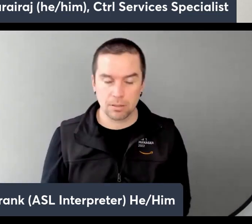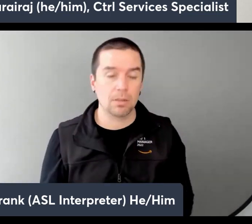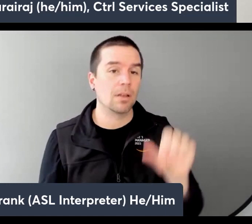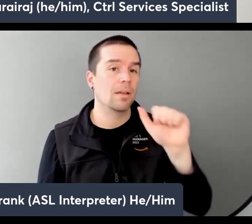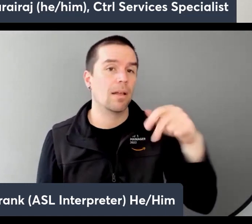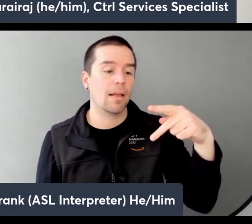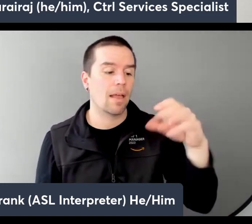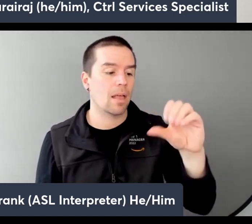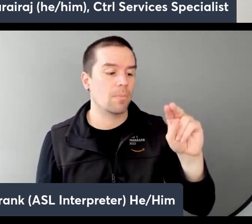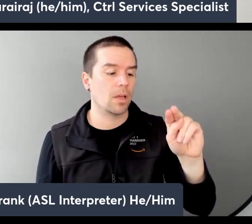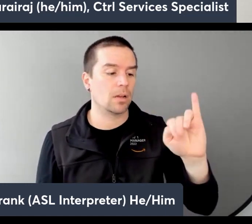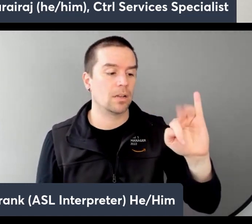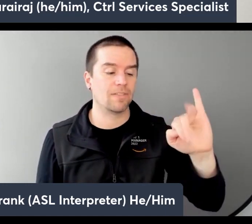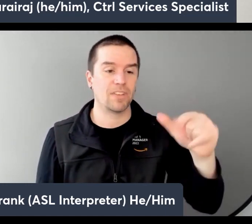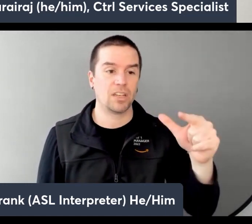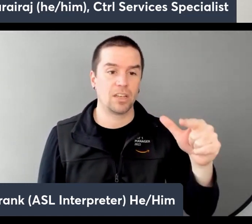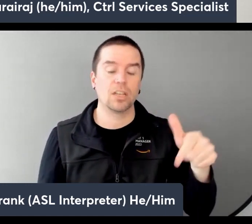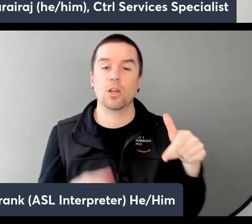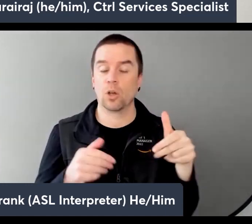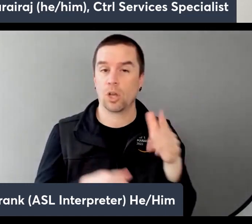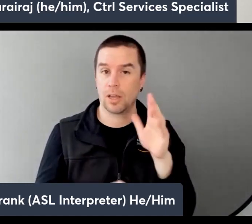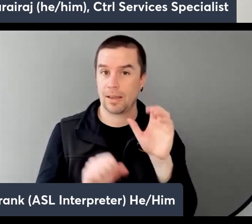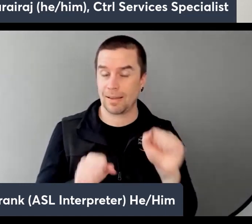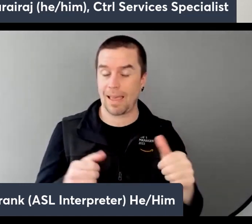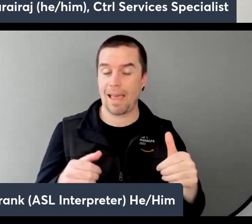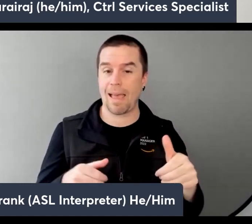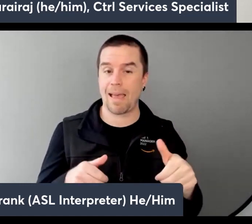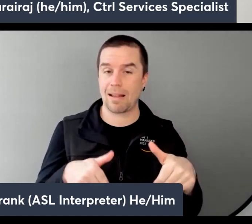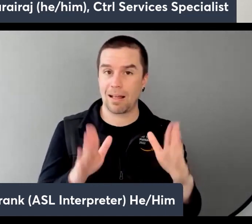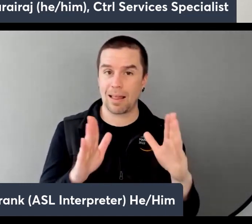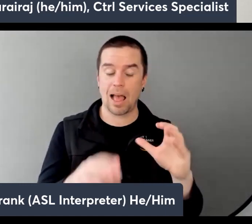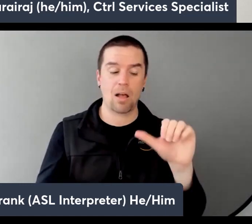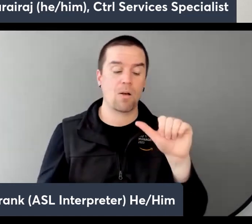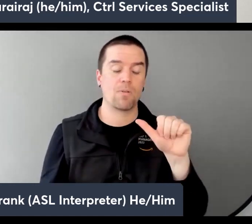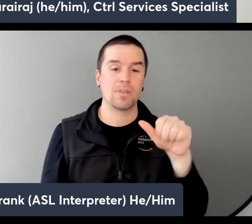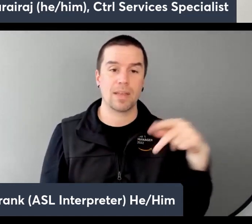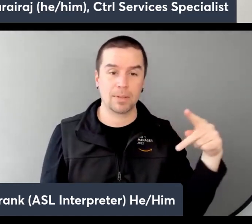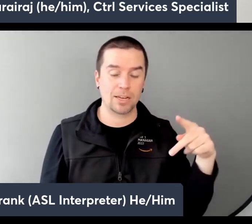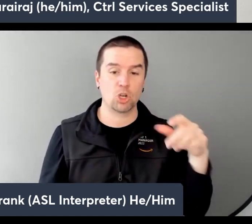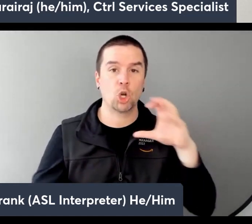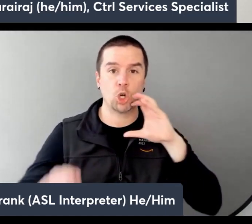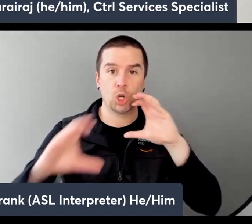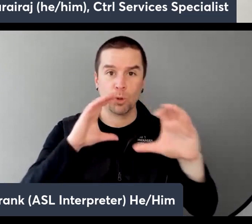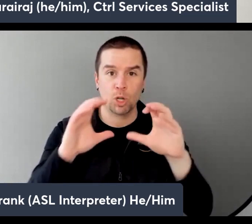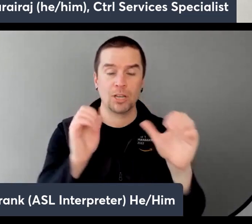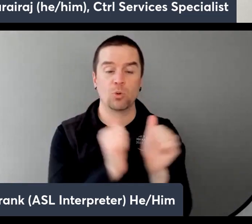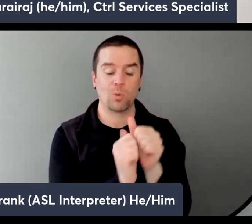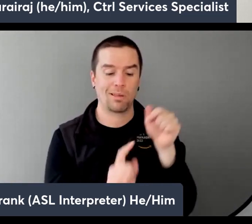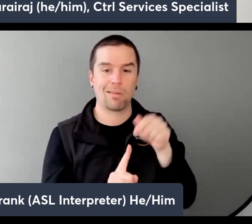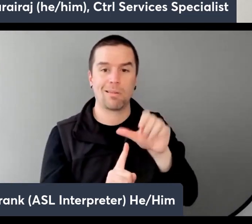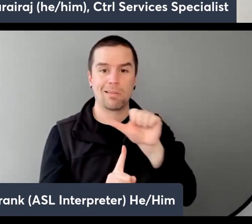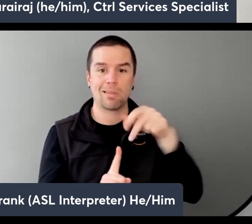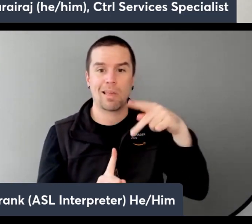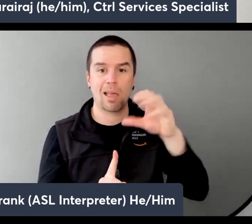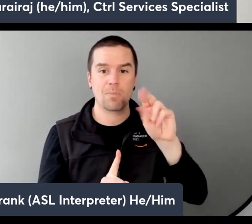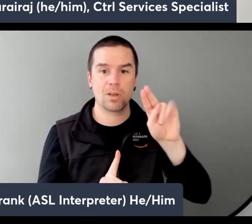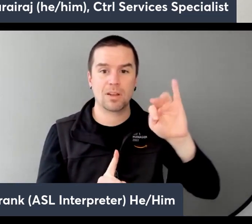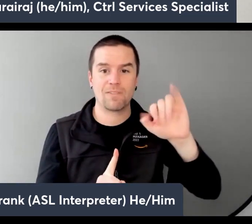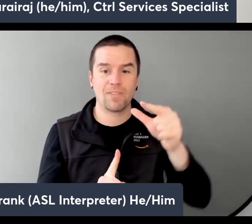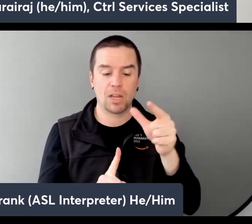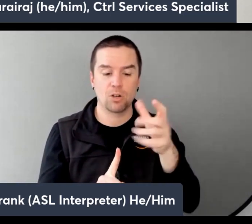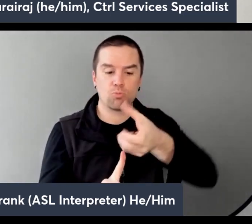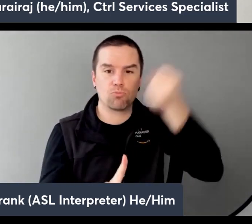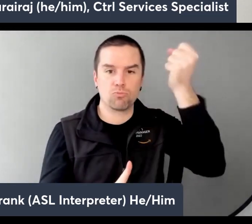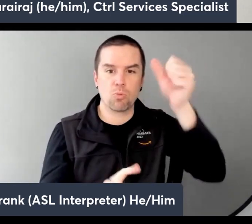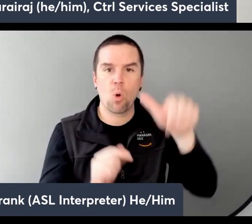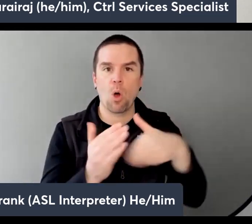is have your application communicate with just AppConfig to retrieve all of the configuration data that it needs.